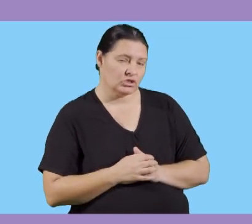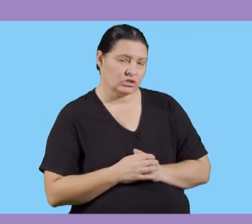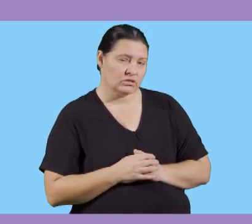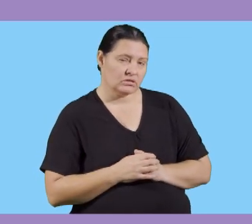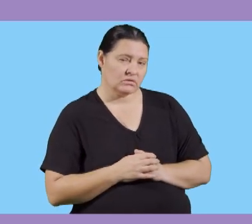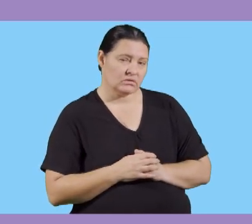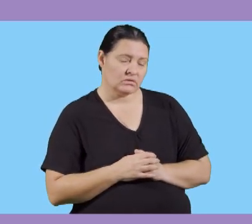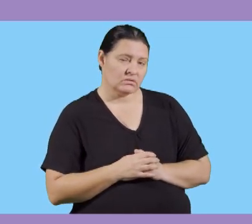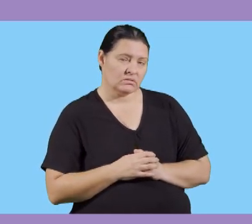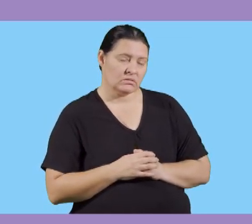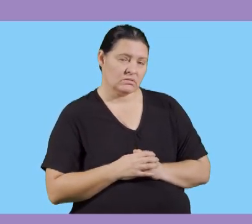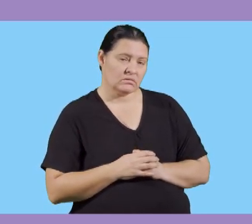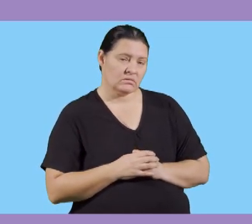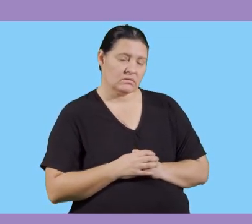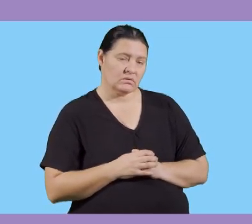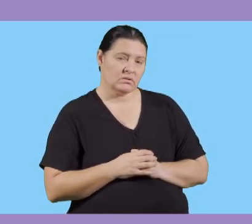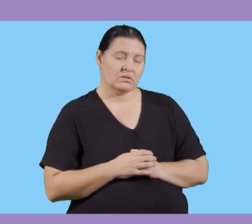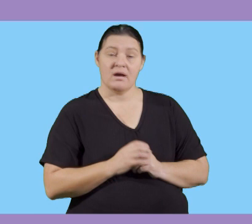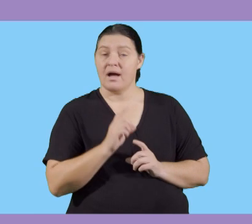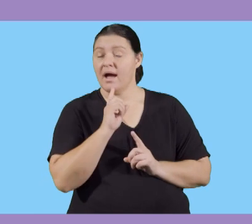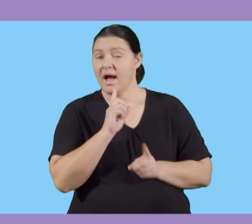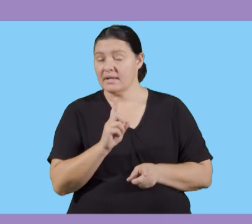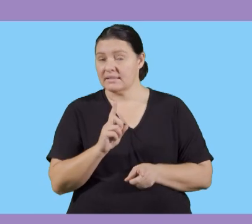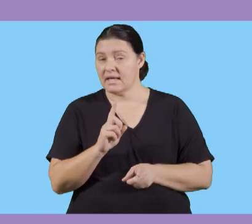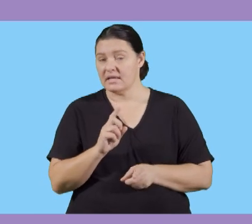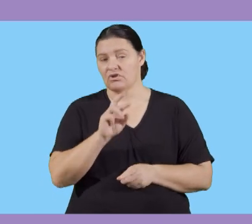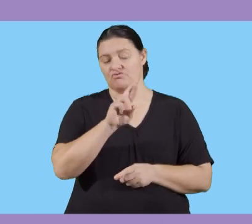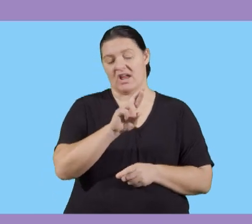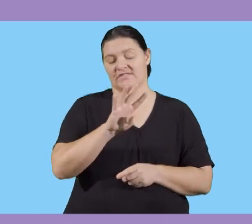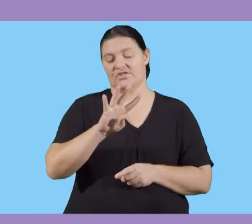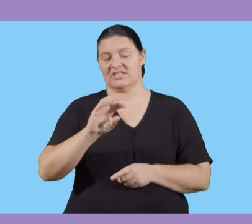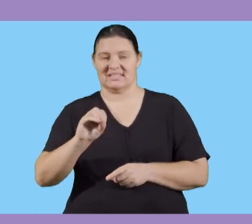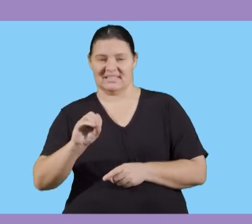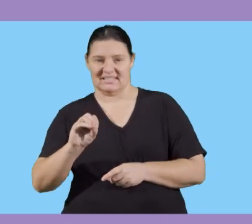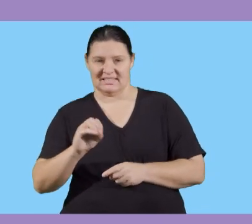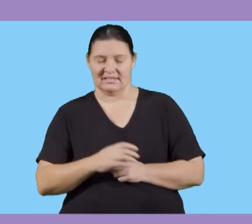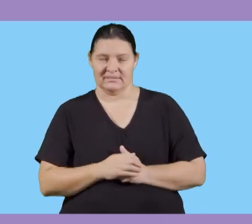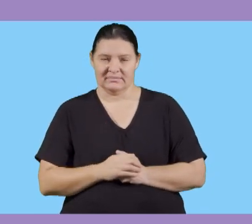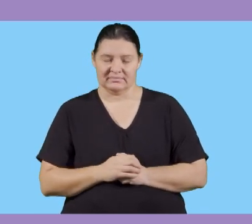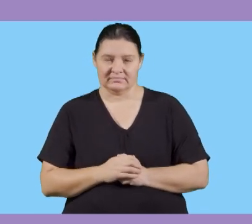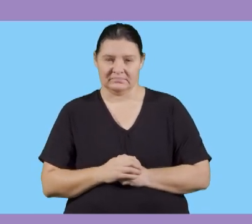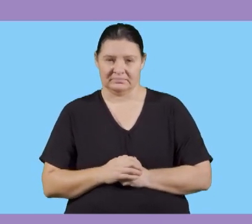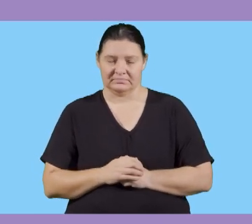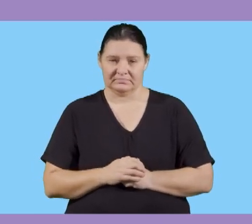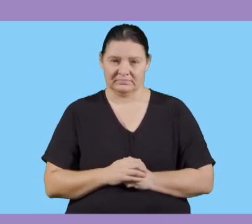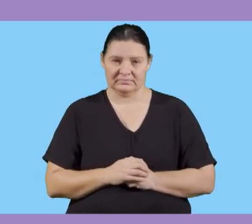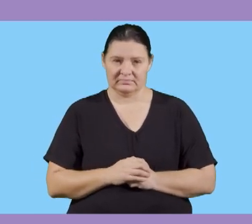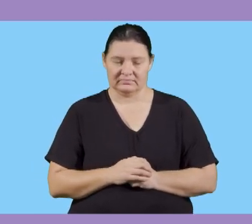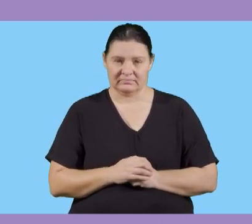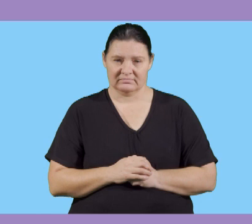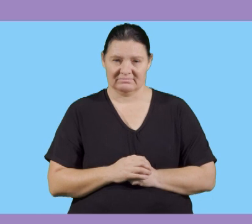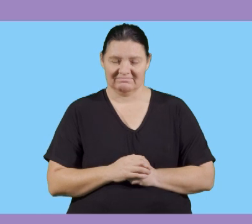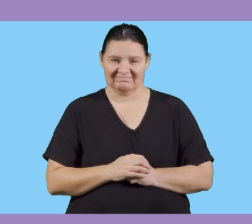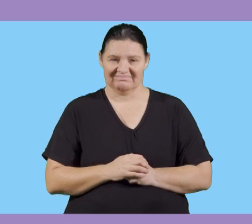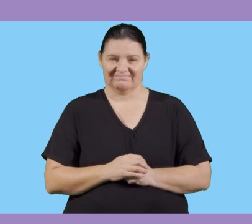spends 310, what is the answer going to be? If you have 40 rands, then you